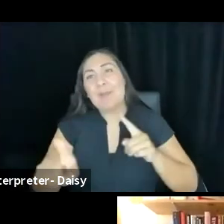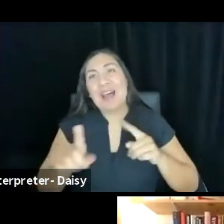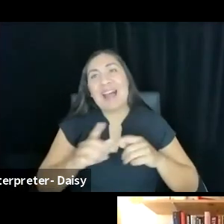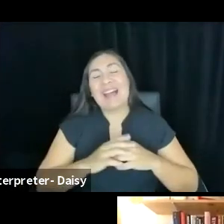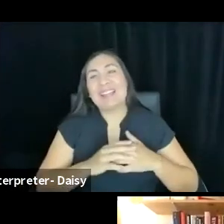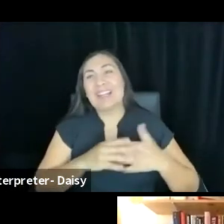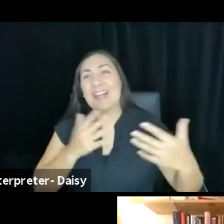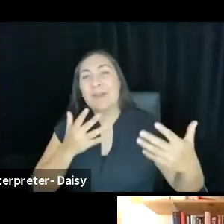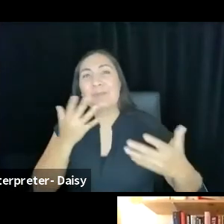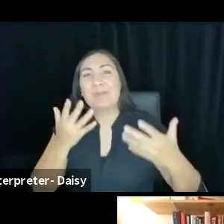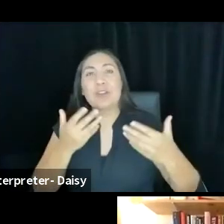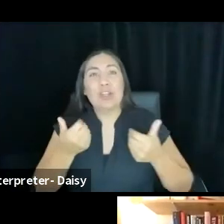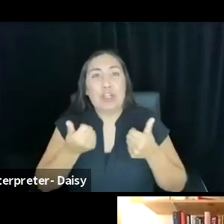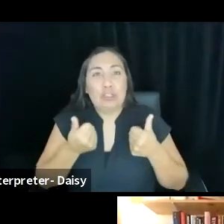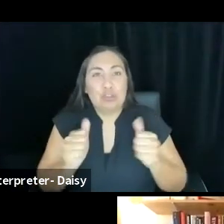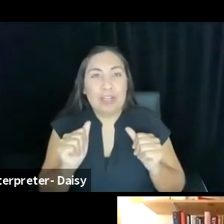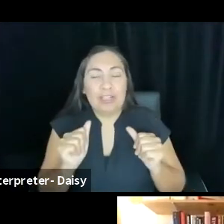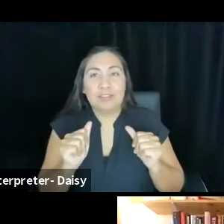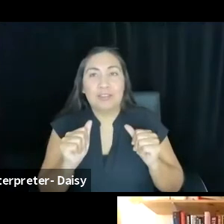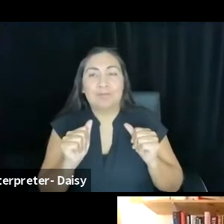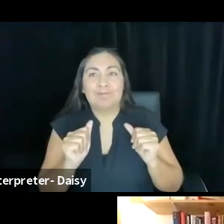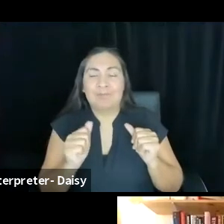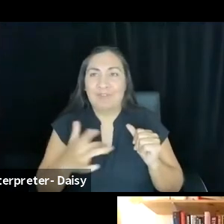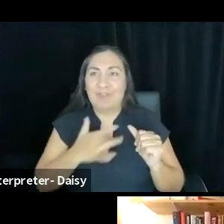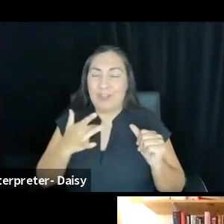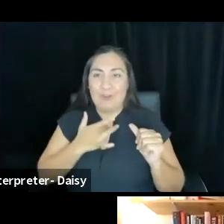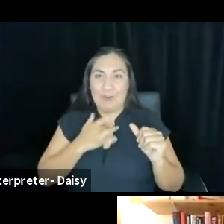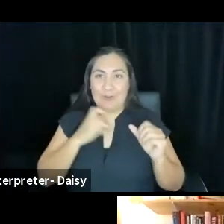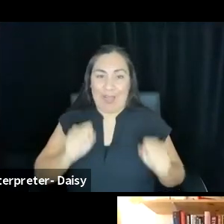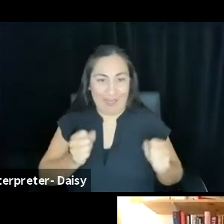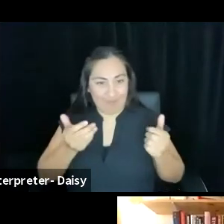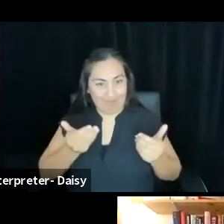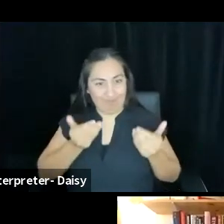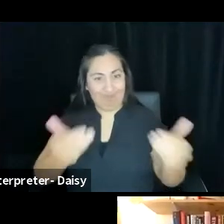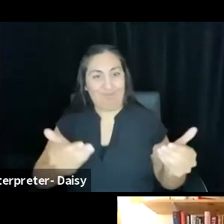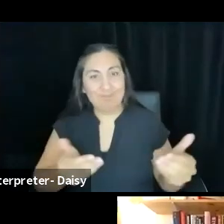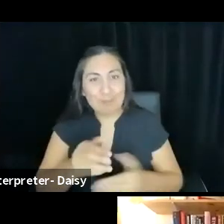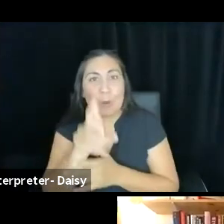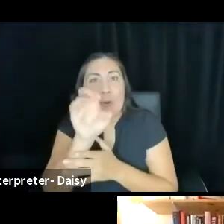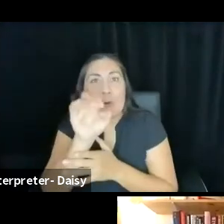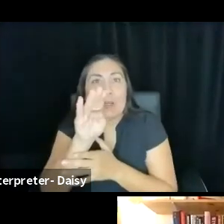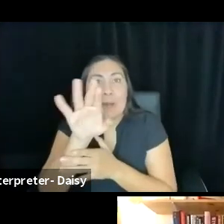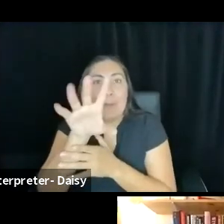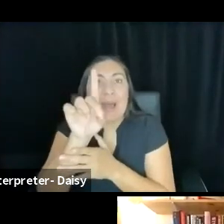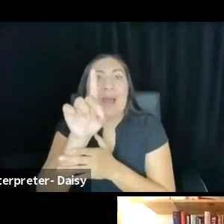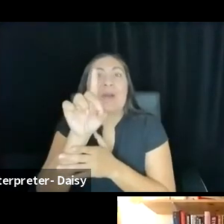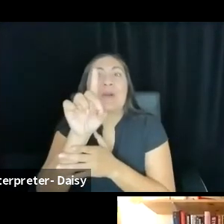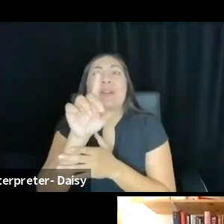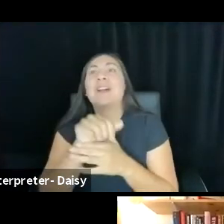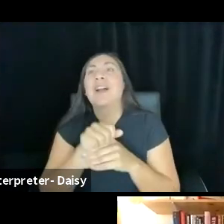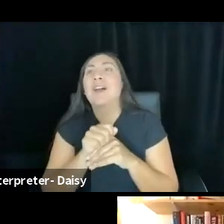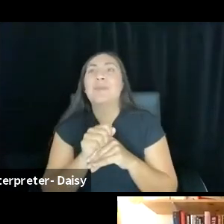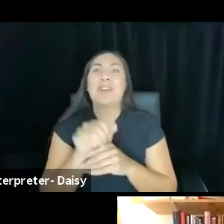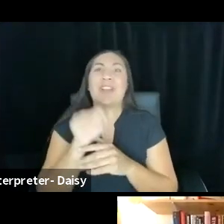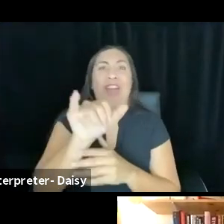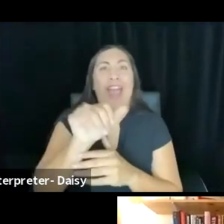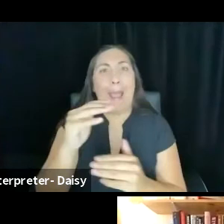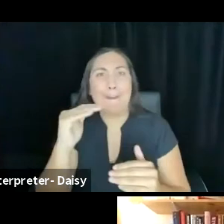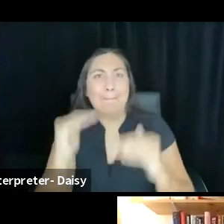So trying to rebound and respond to that has been a part of what the pivot or the shift or the balancing has been about